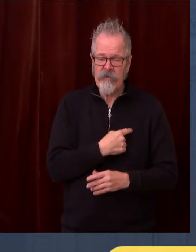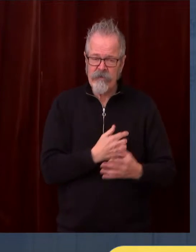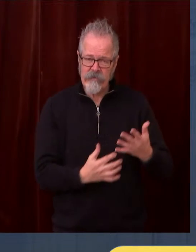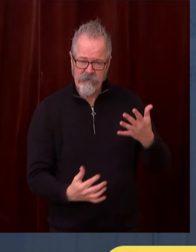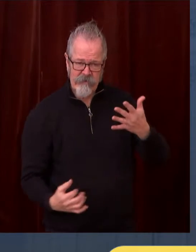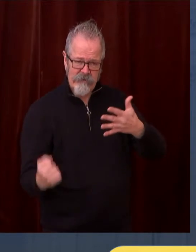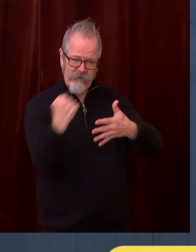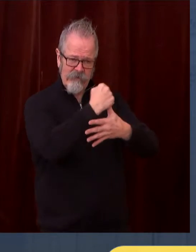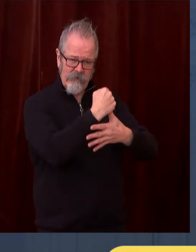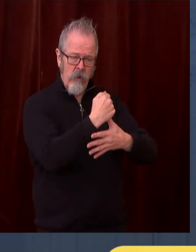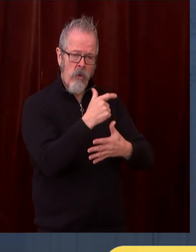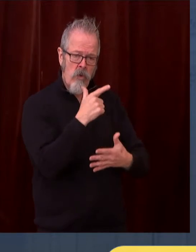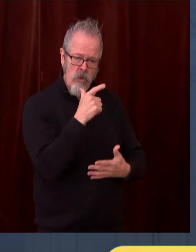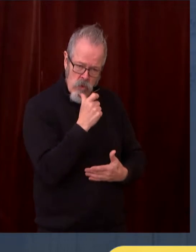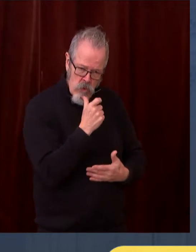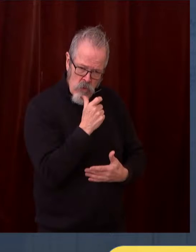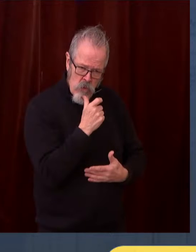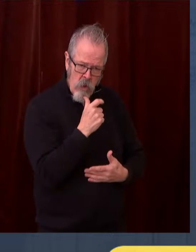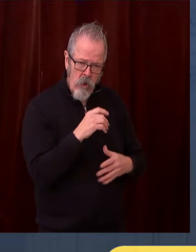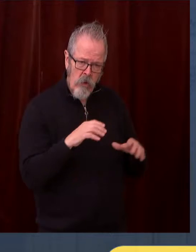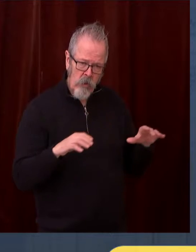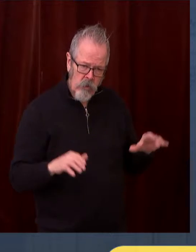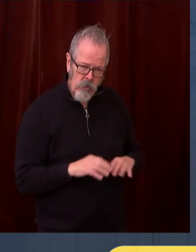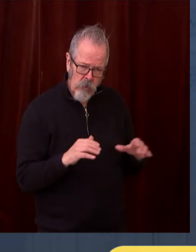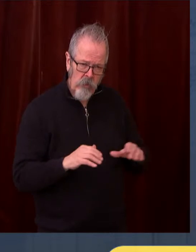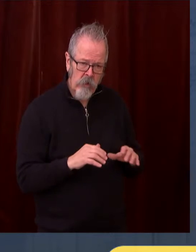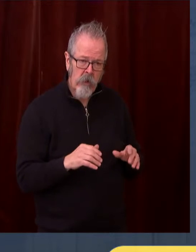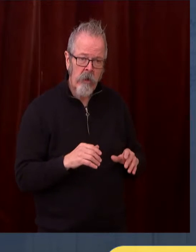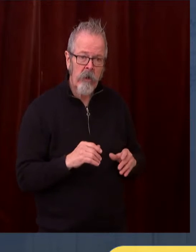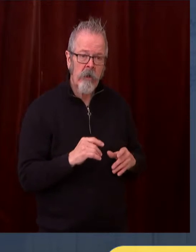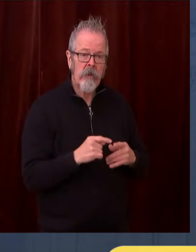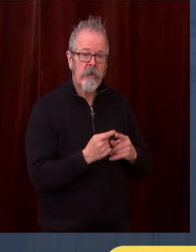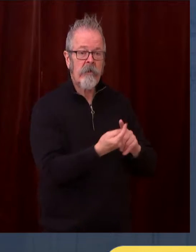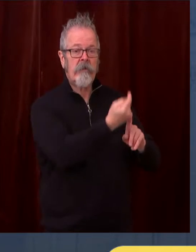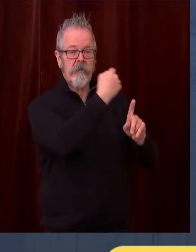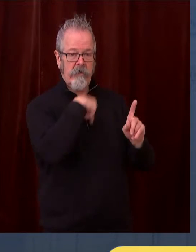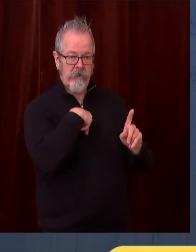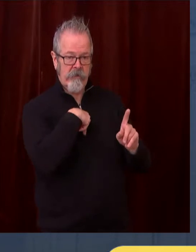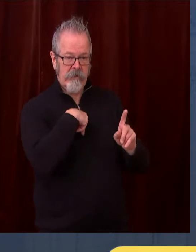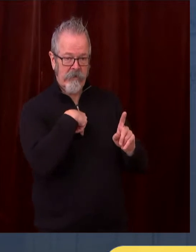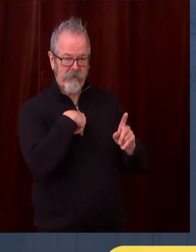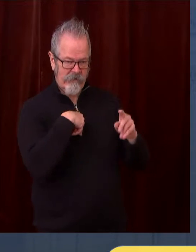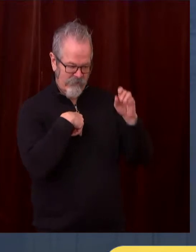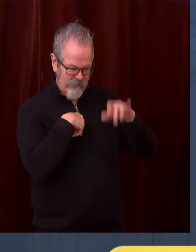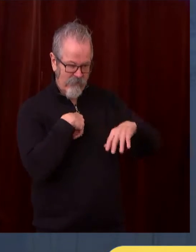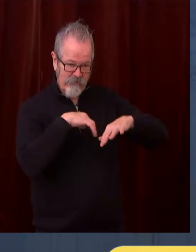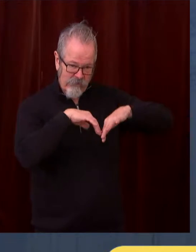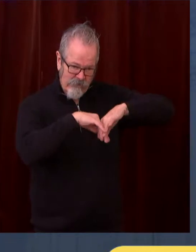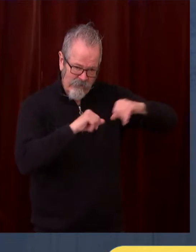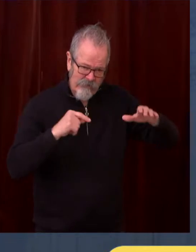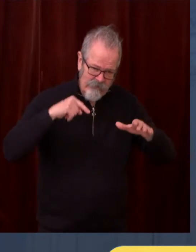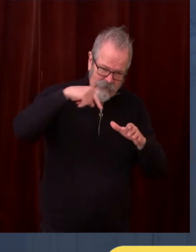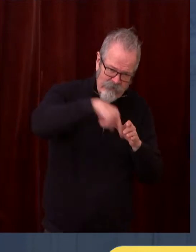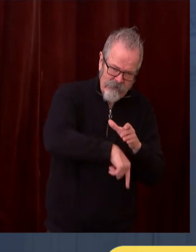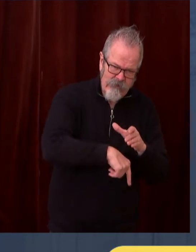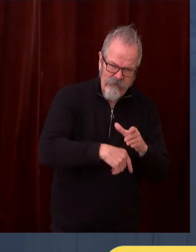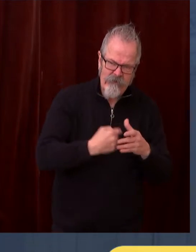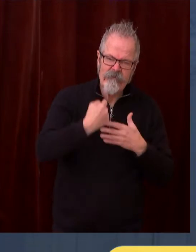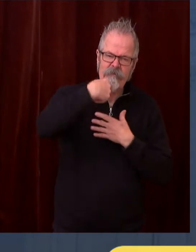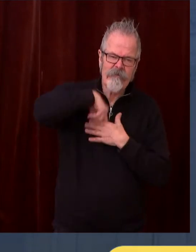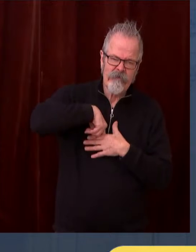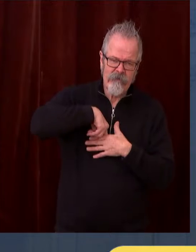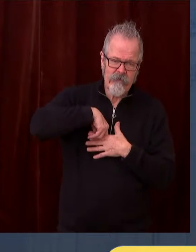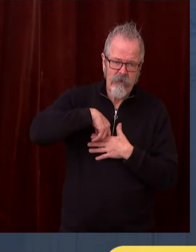Yeah, the other piece I'll add is that these initial doses, the 62,000 you mentioned, is going to reach over 40 or around